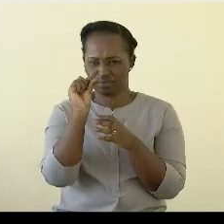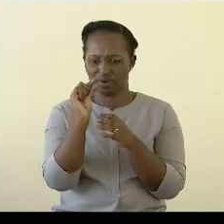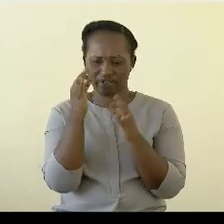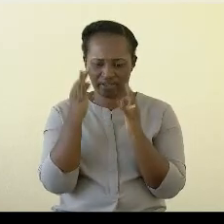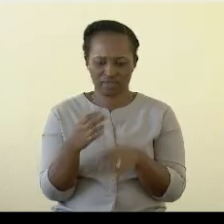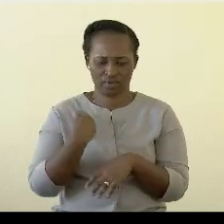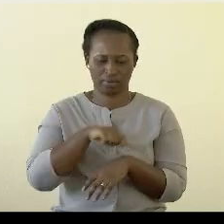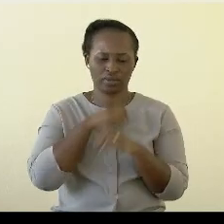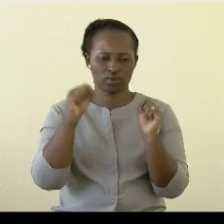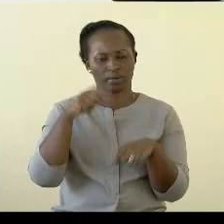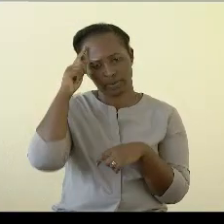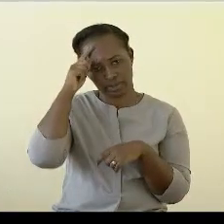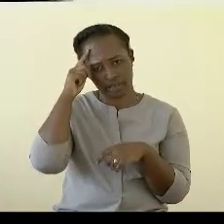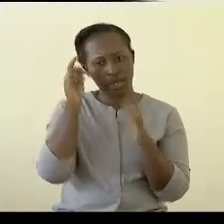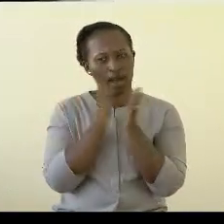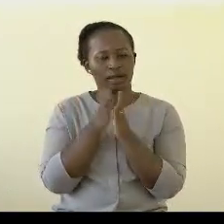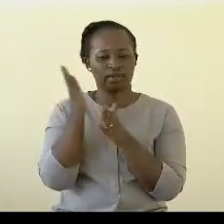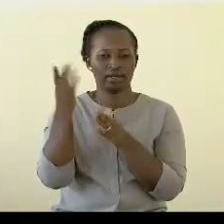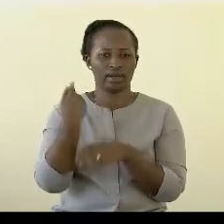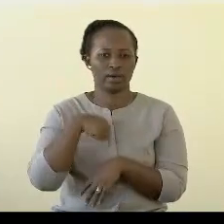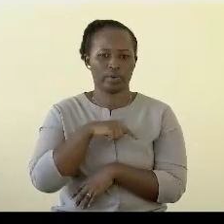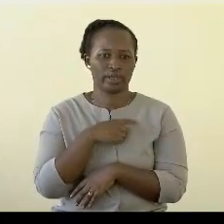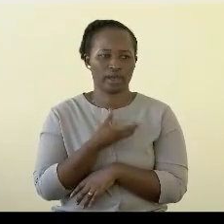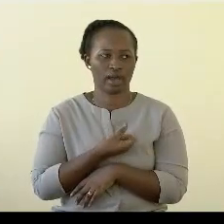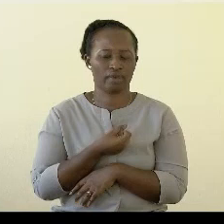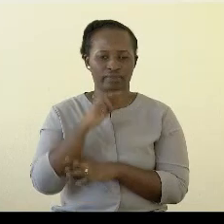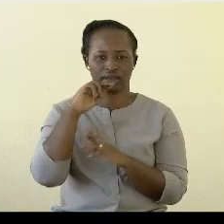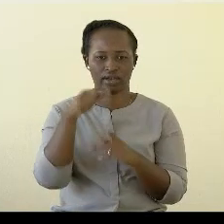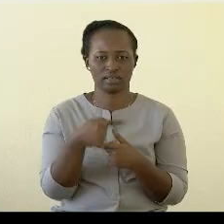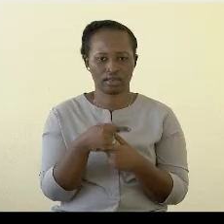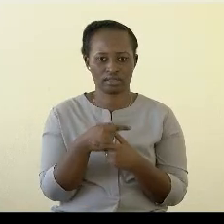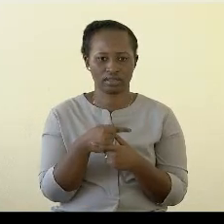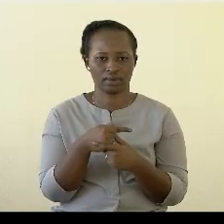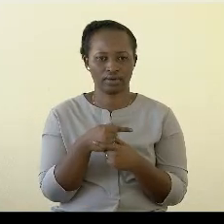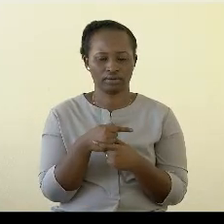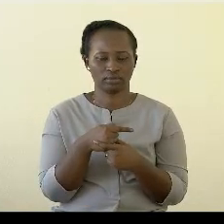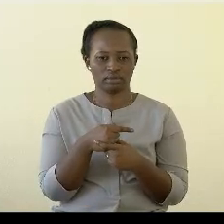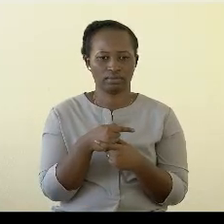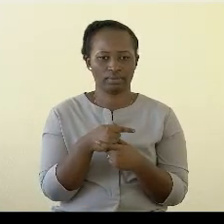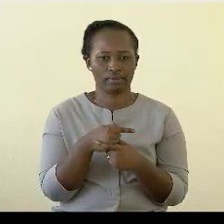about. And here we have the answers to